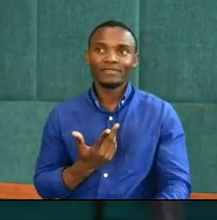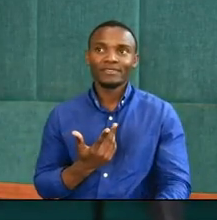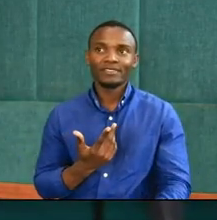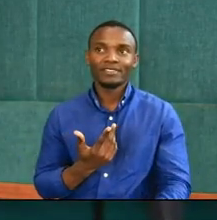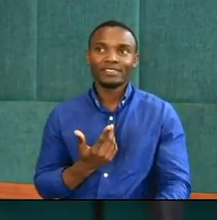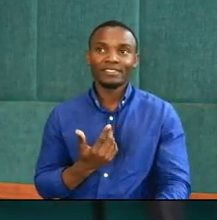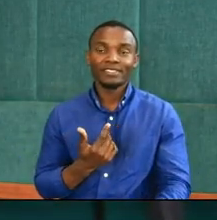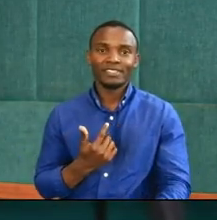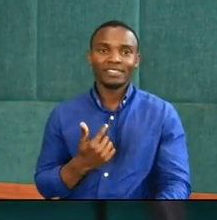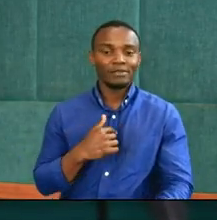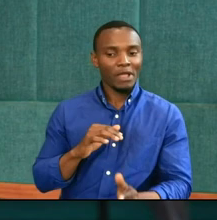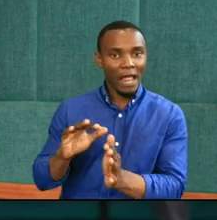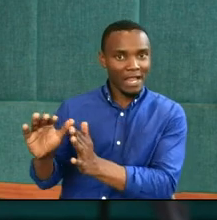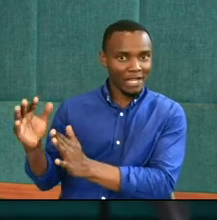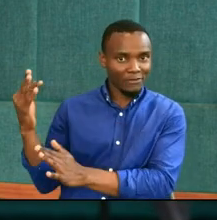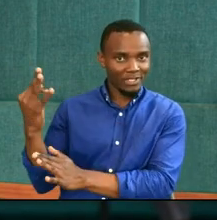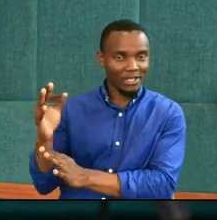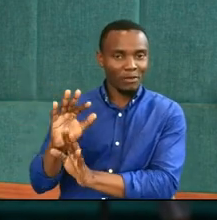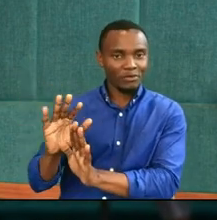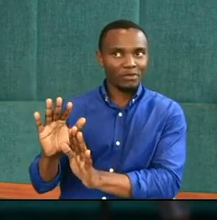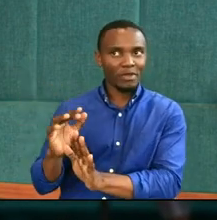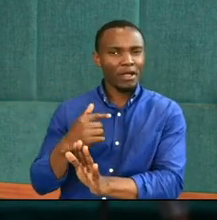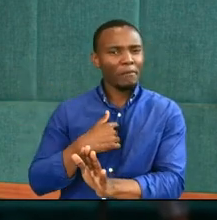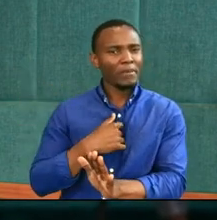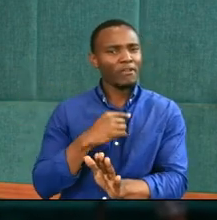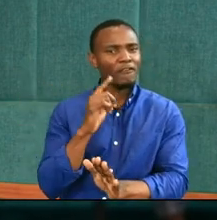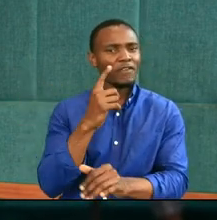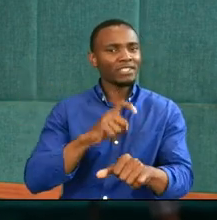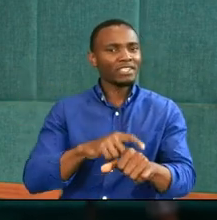I'm deviating a little from my sermon here. I was shocked.